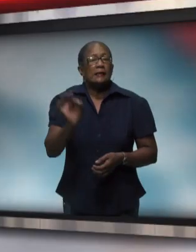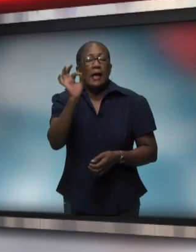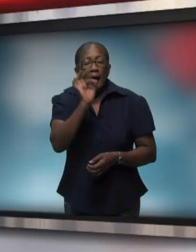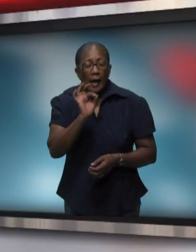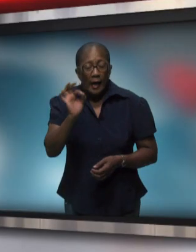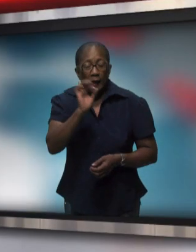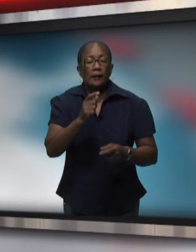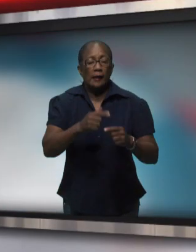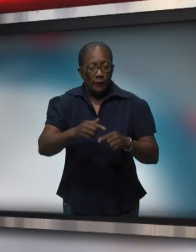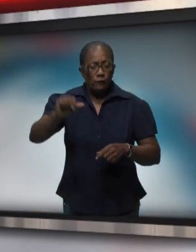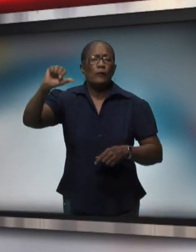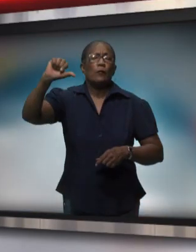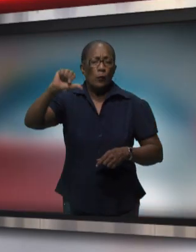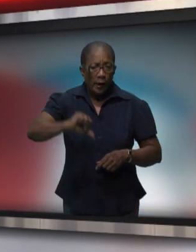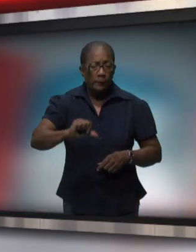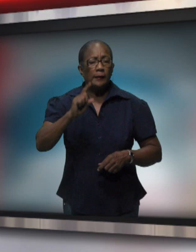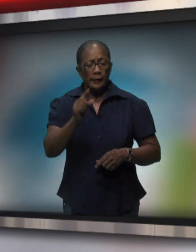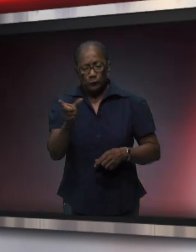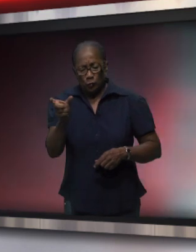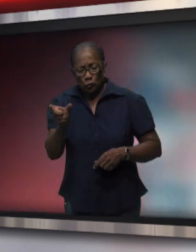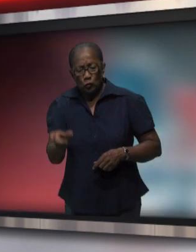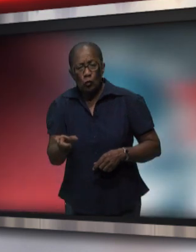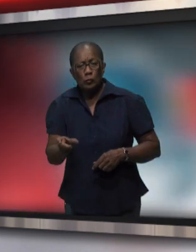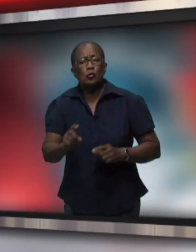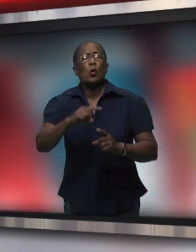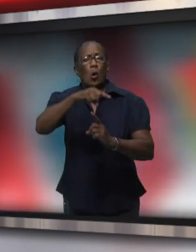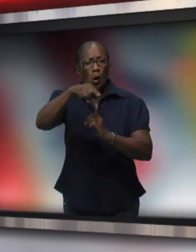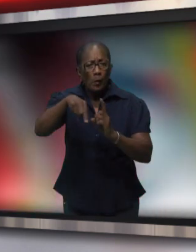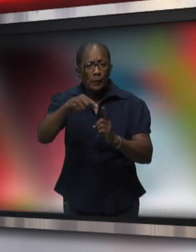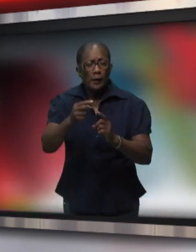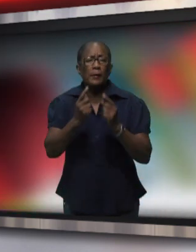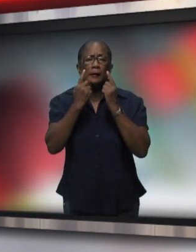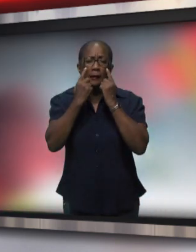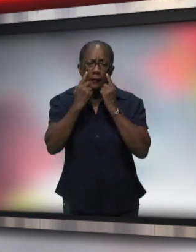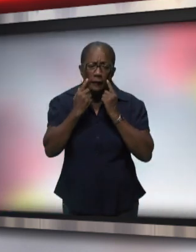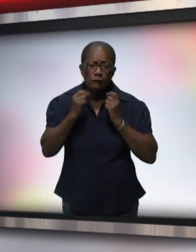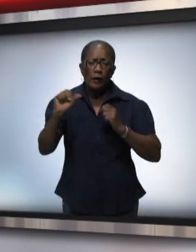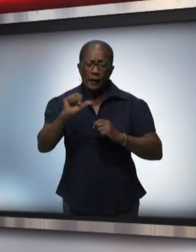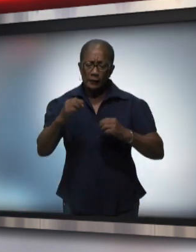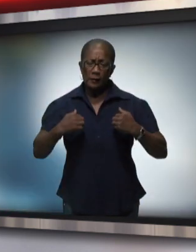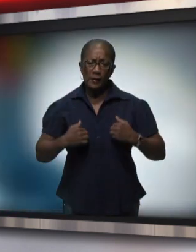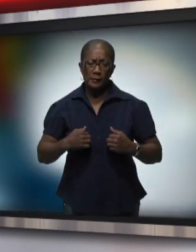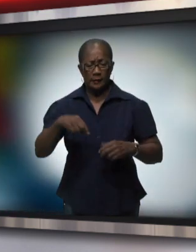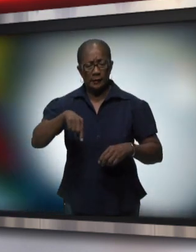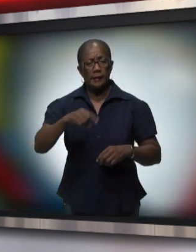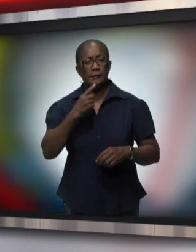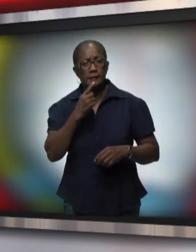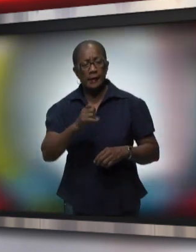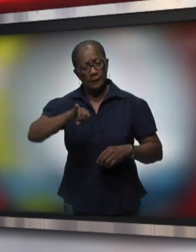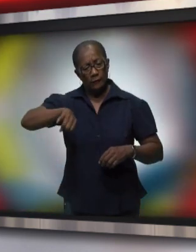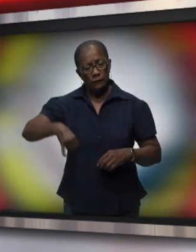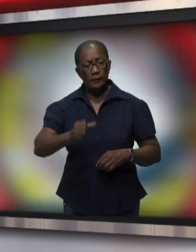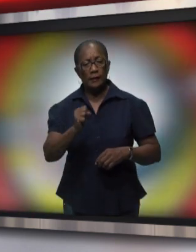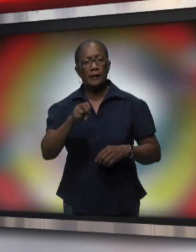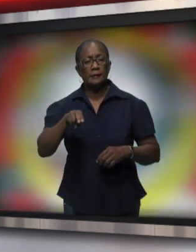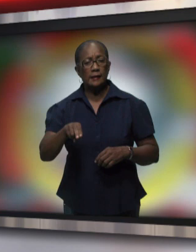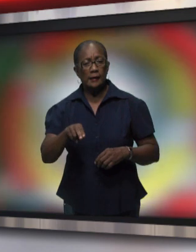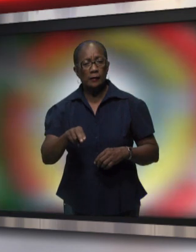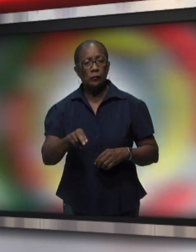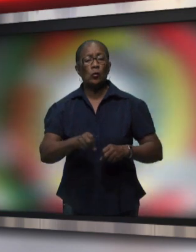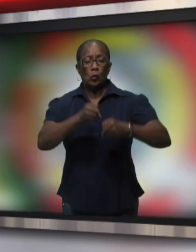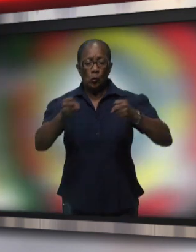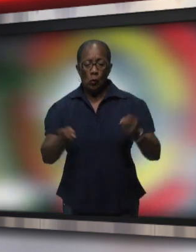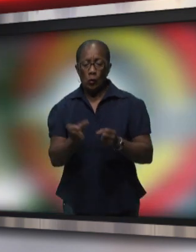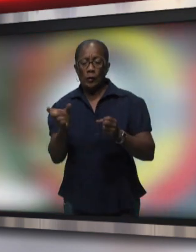It is unimaginable and reprehensible how people deal with the suffering of others this way. So says Javier